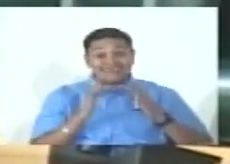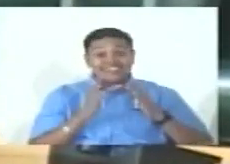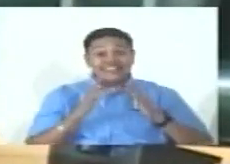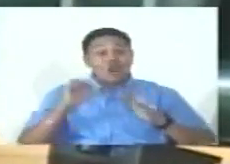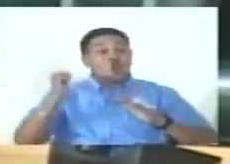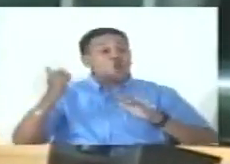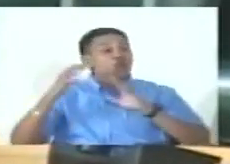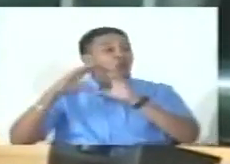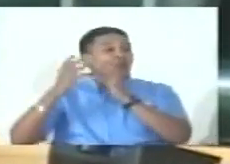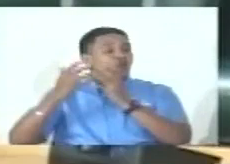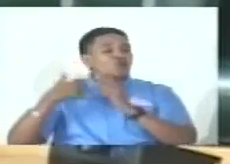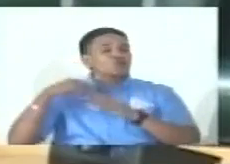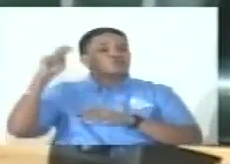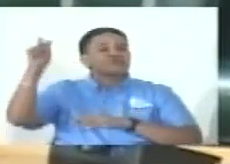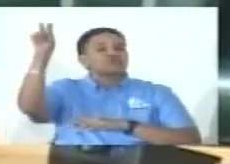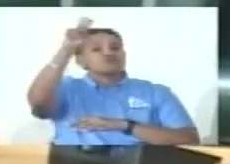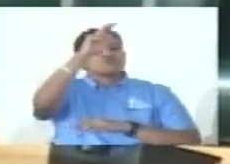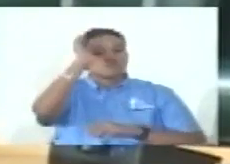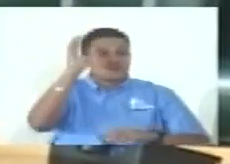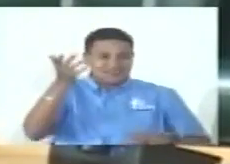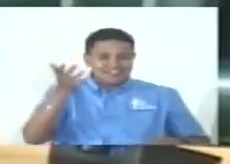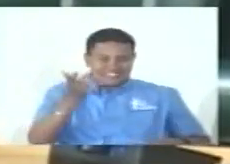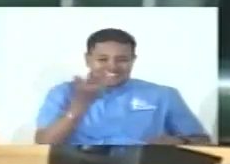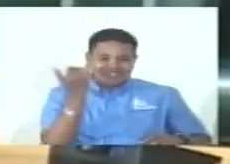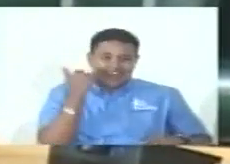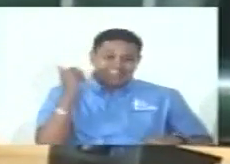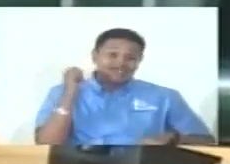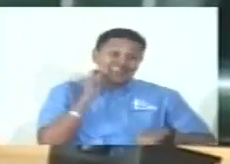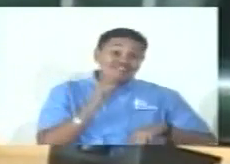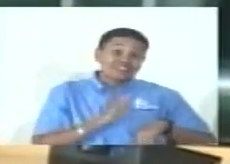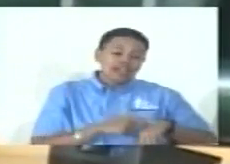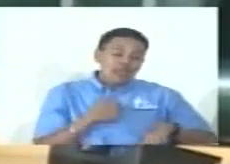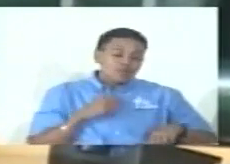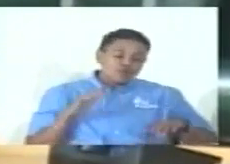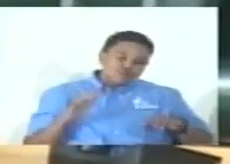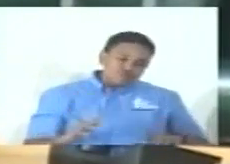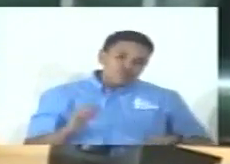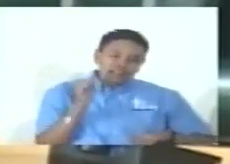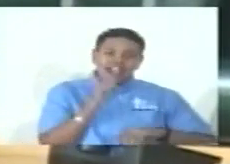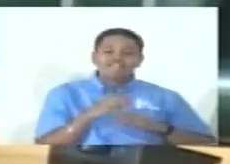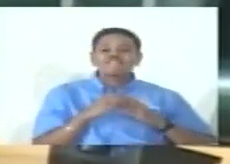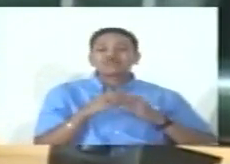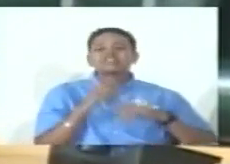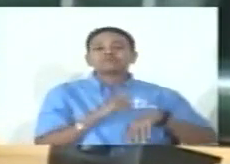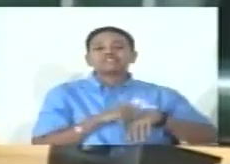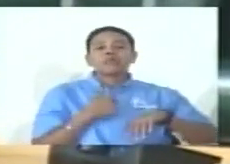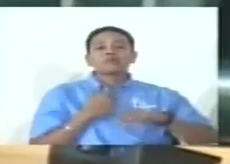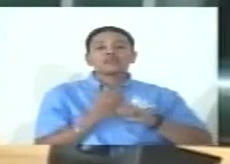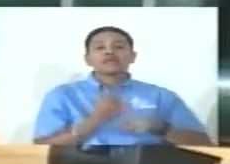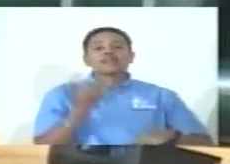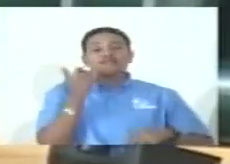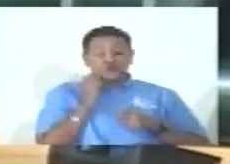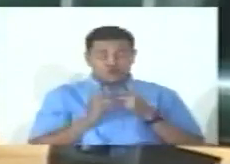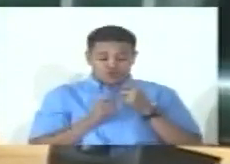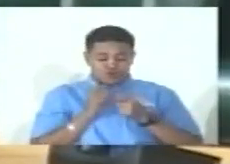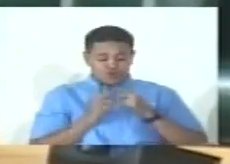every downtime that we get, every spare time that we get, we check our phone and we go